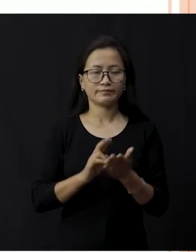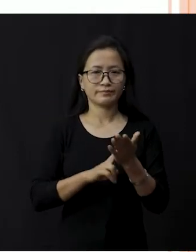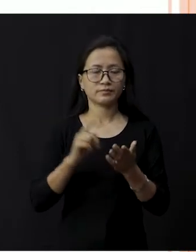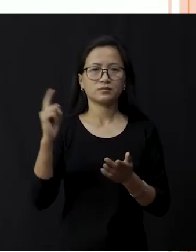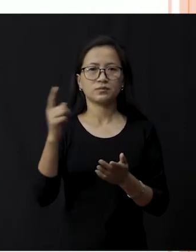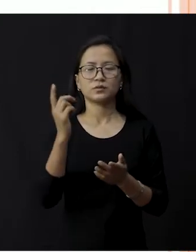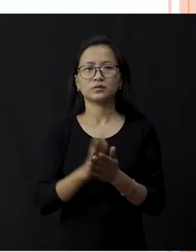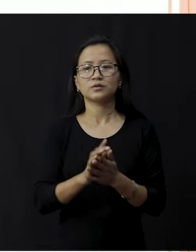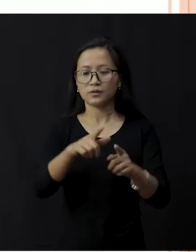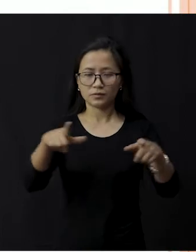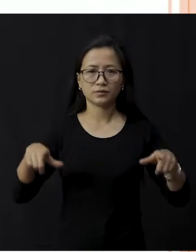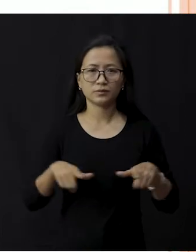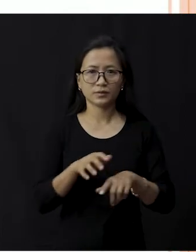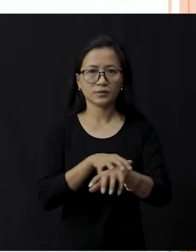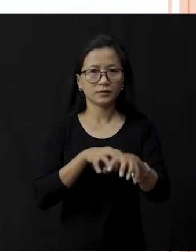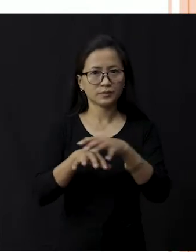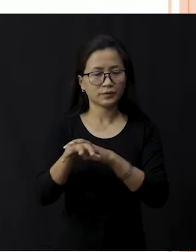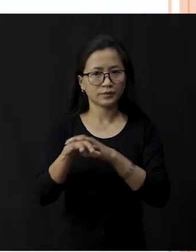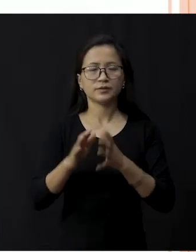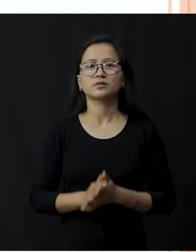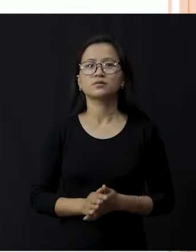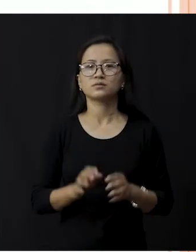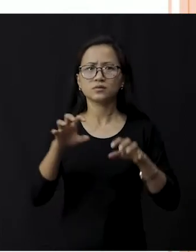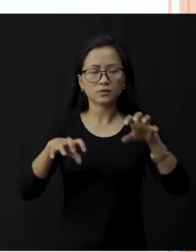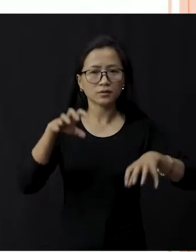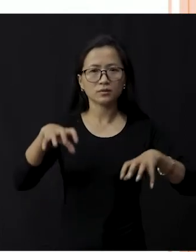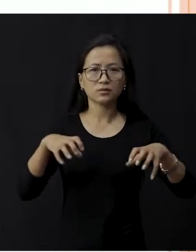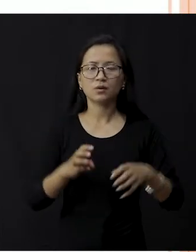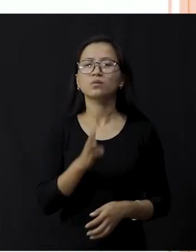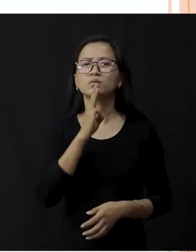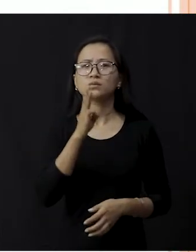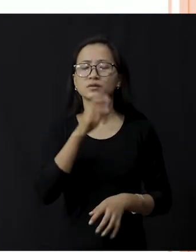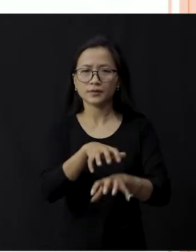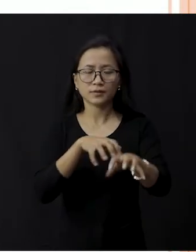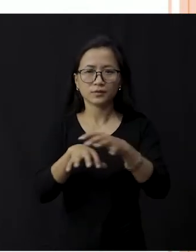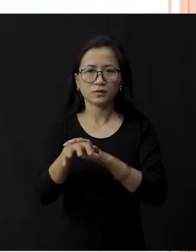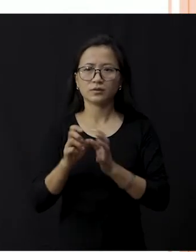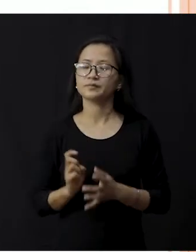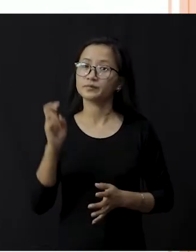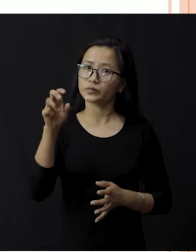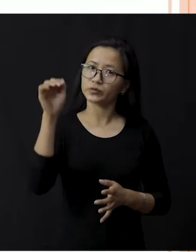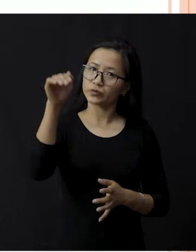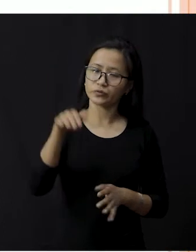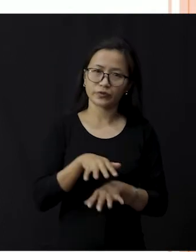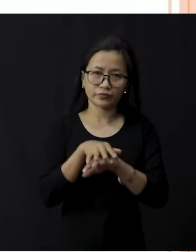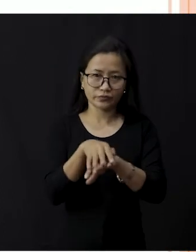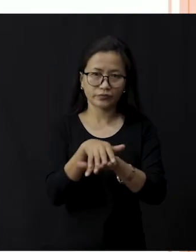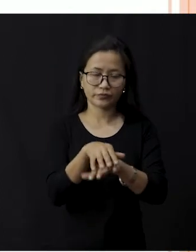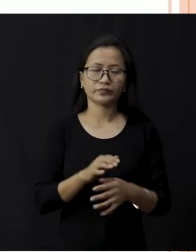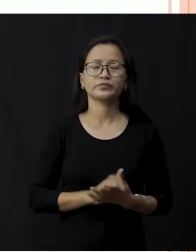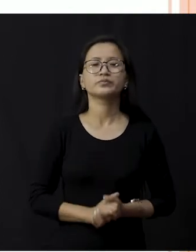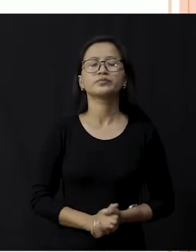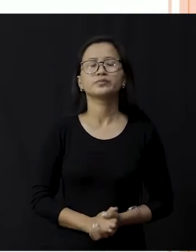is tiger, right? National water animal is dolphin. Do not forget that. All